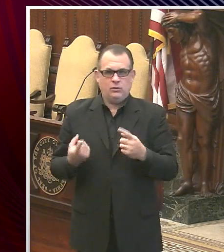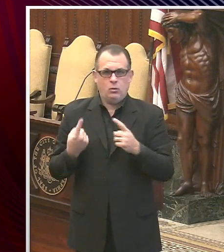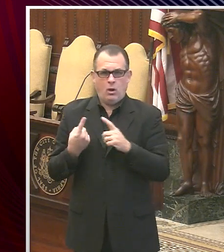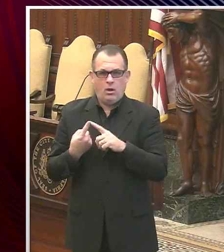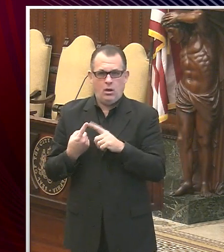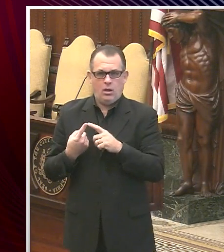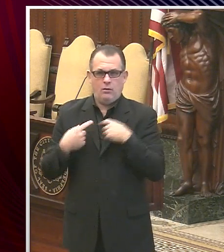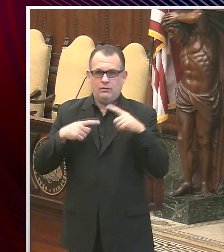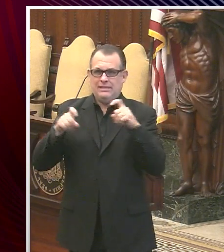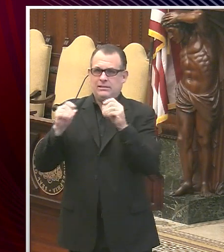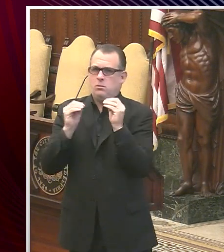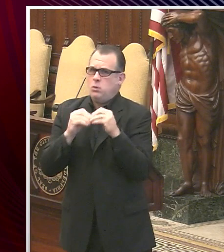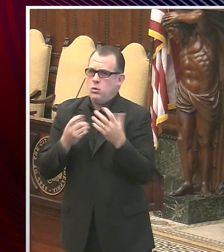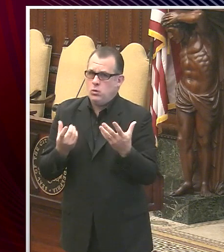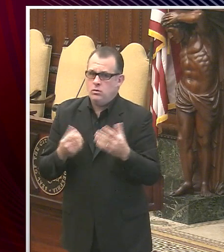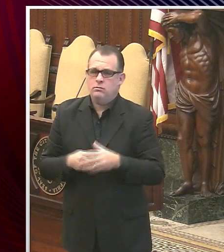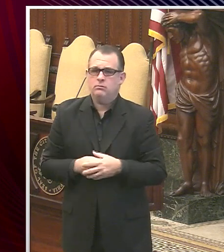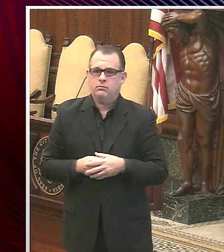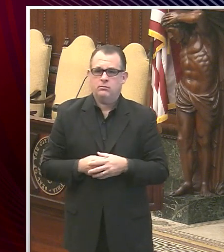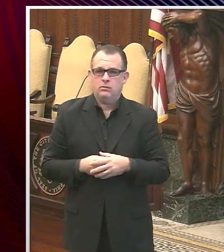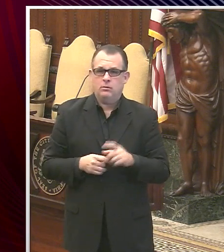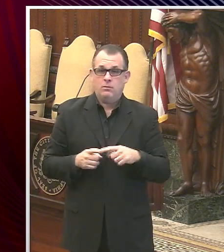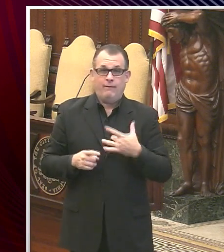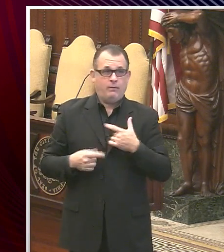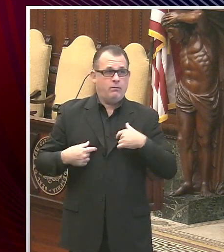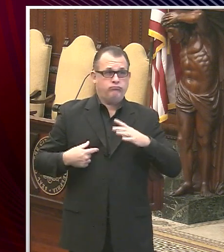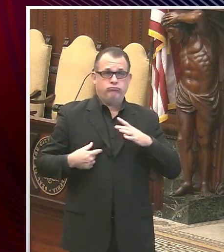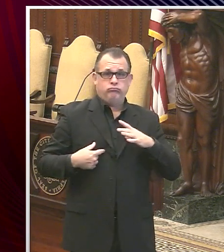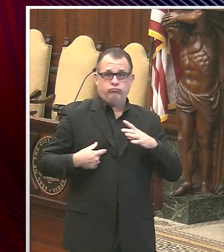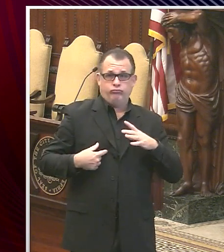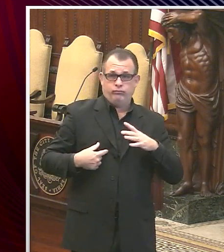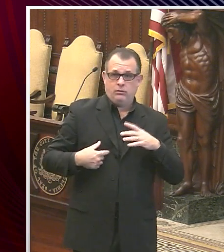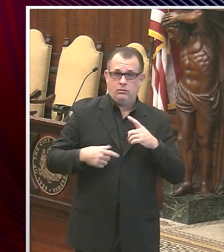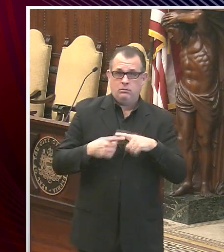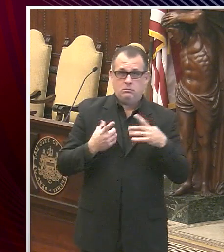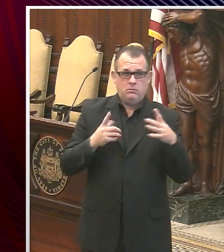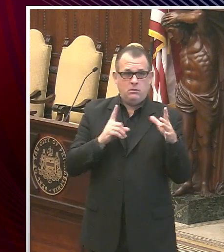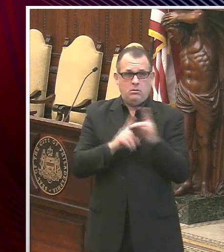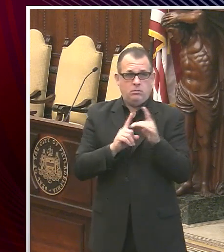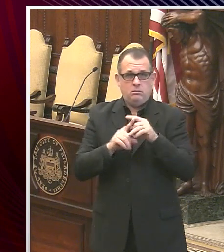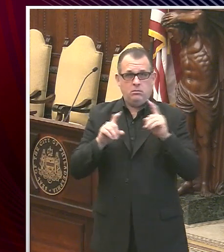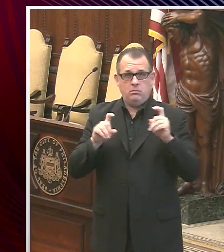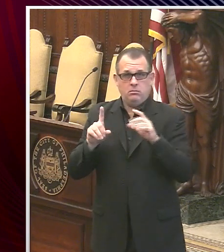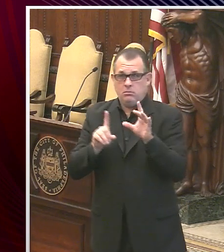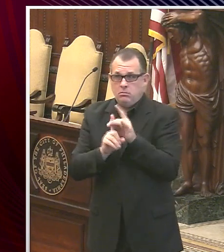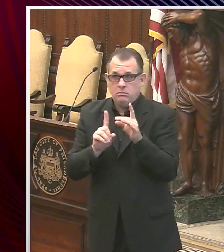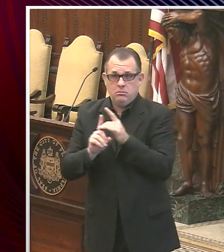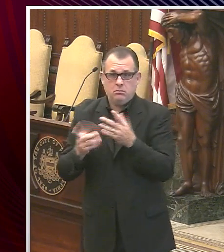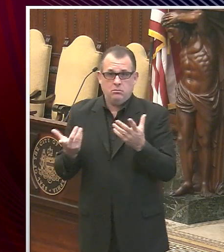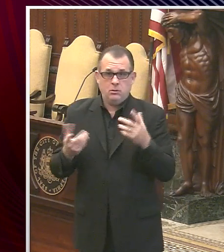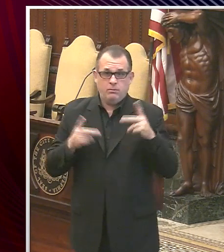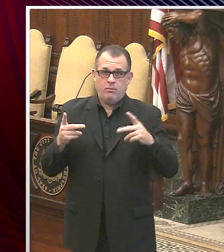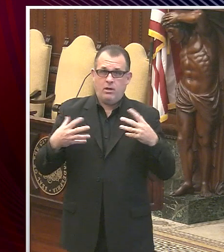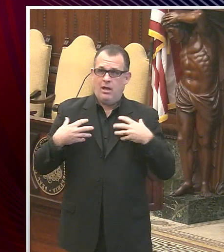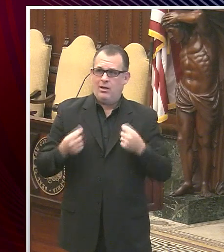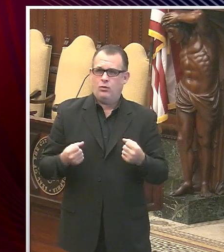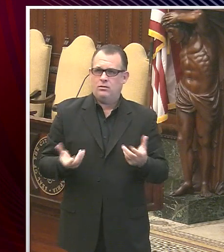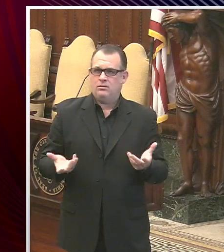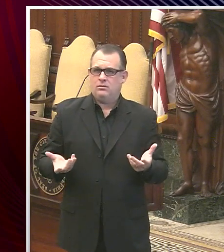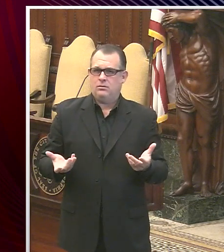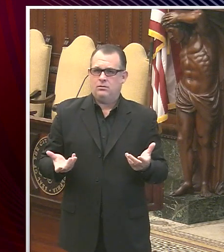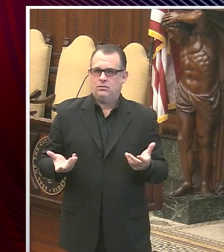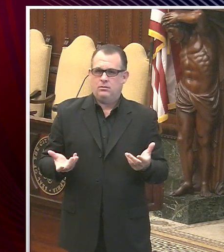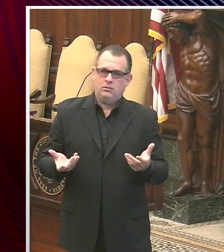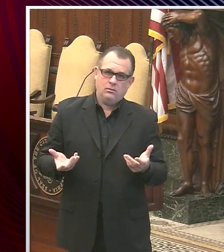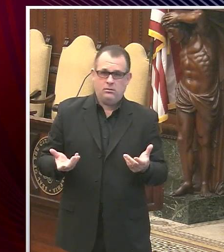picking up people who don't have symptoms. More of the cases are occurring in younger people who are healthier, and so that the may have fewer